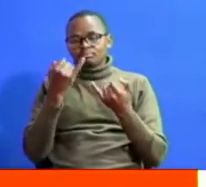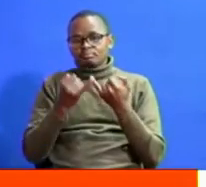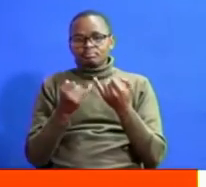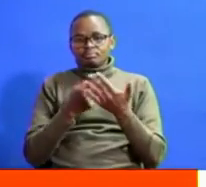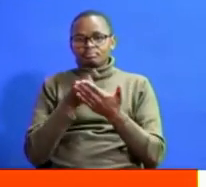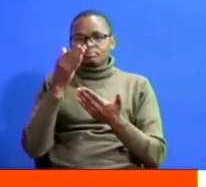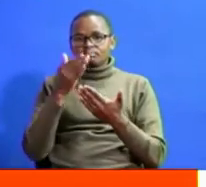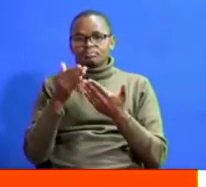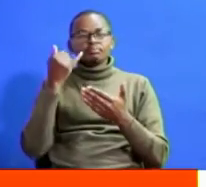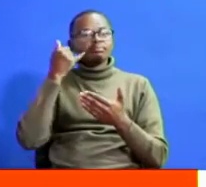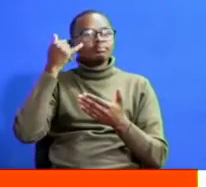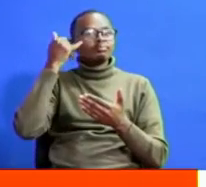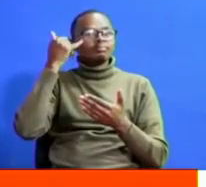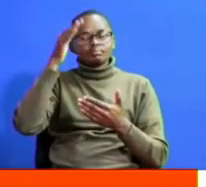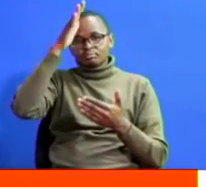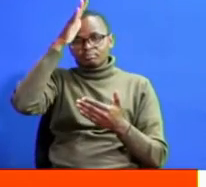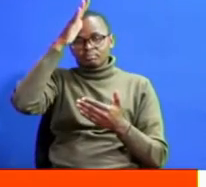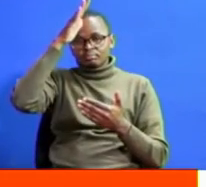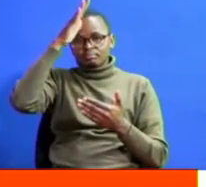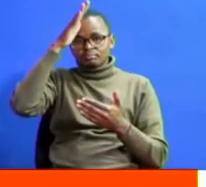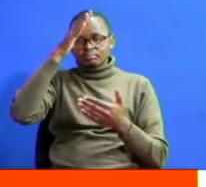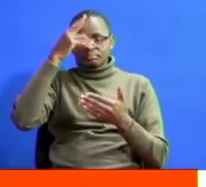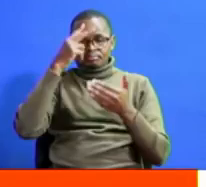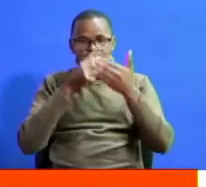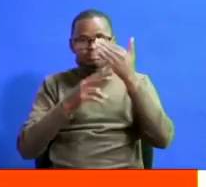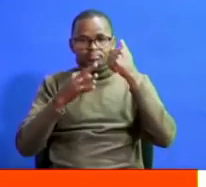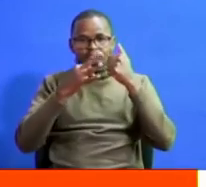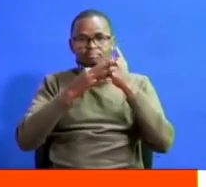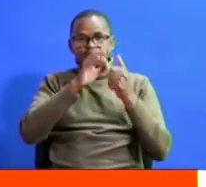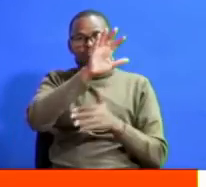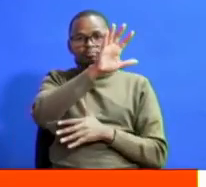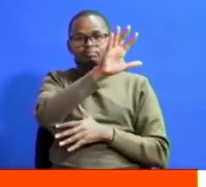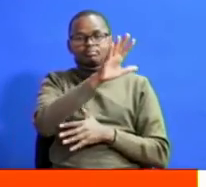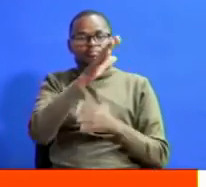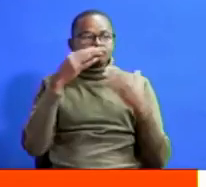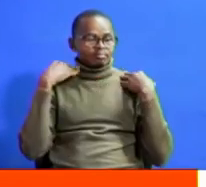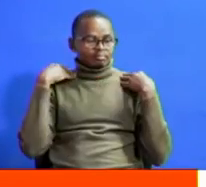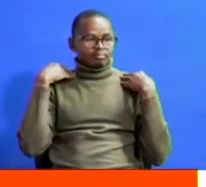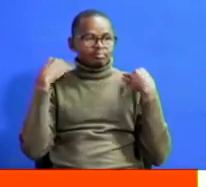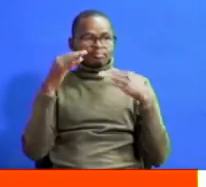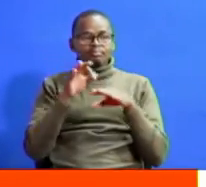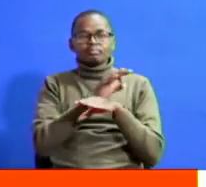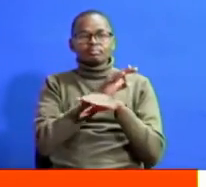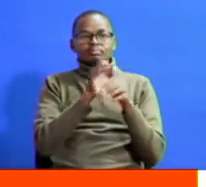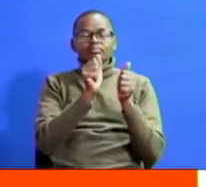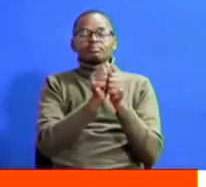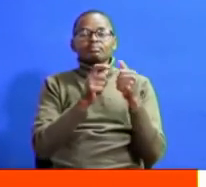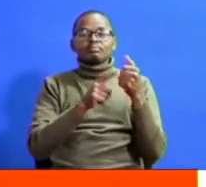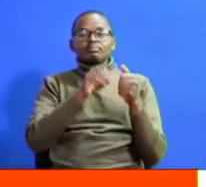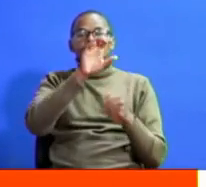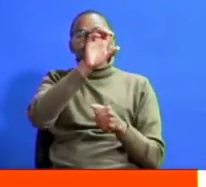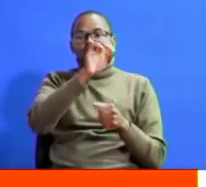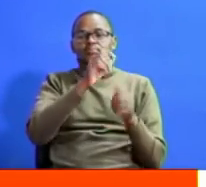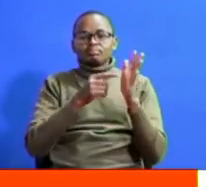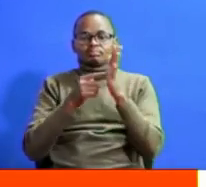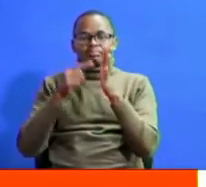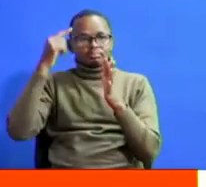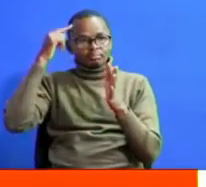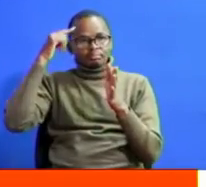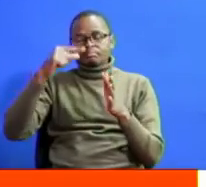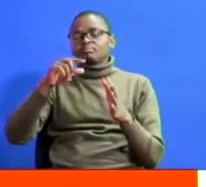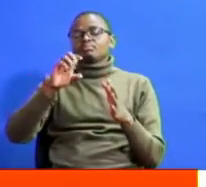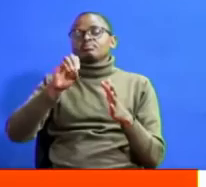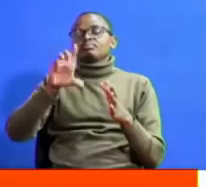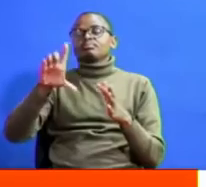in Nakuru. Sunday's tournament witnessed 85 juniors participate in the event, with 60 juniors showing up for the golf